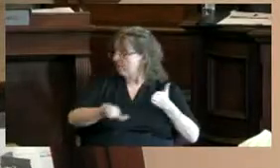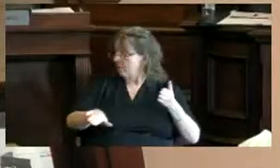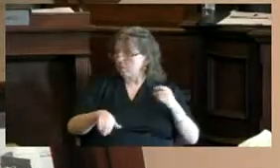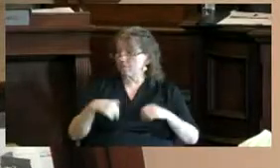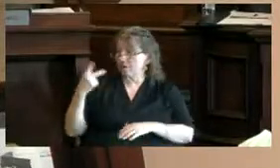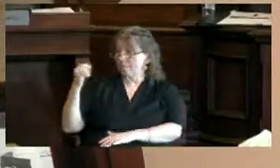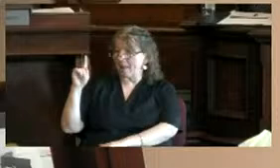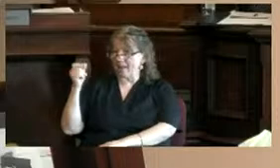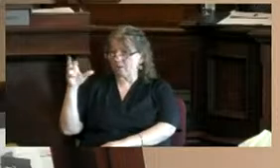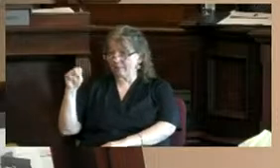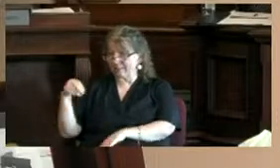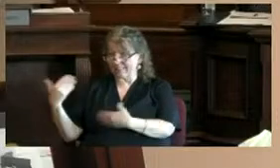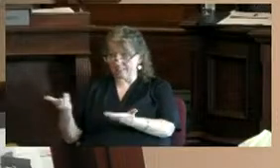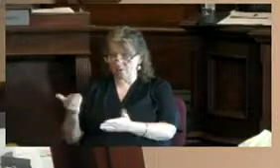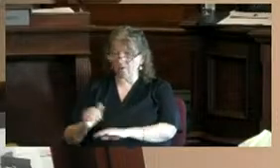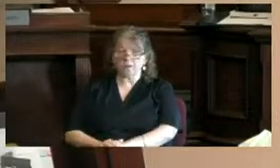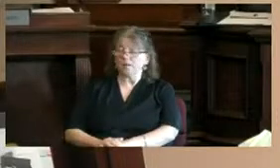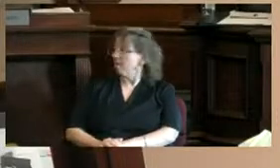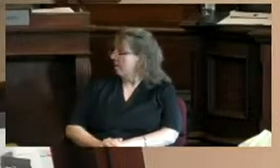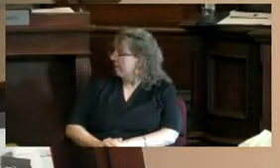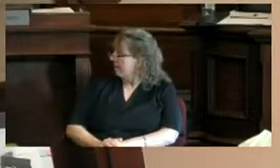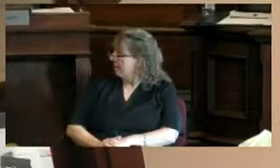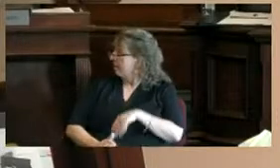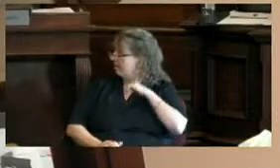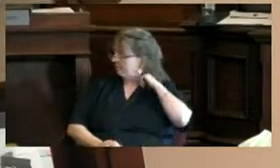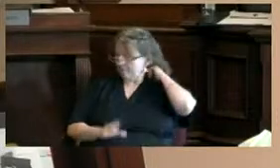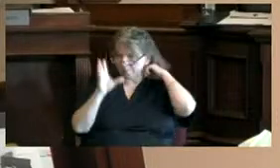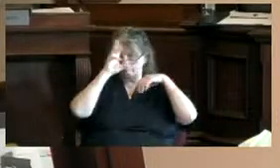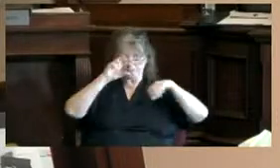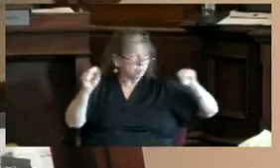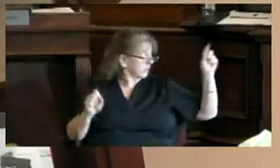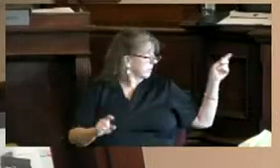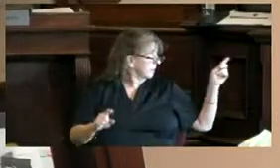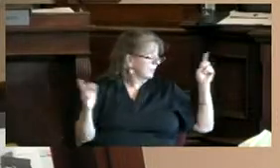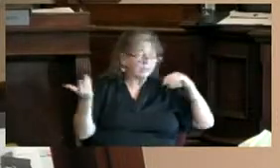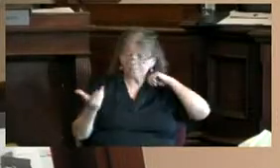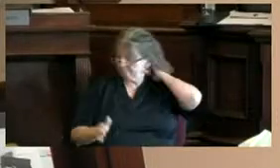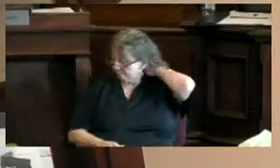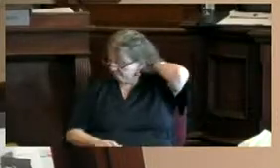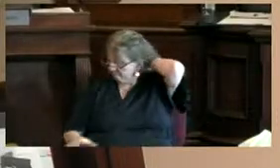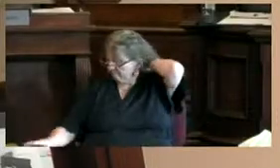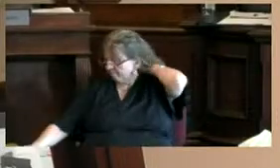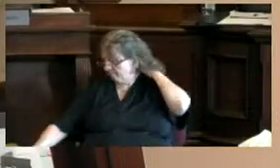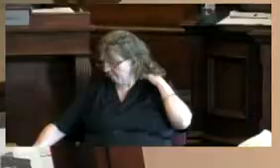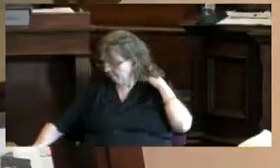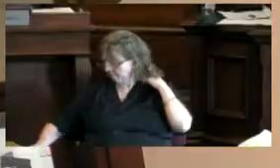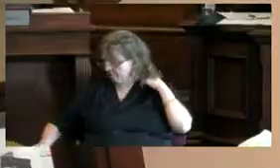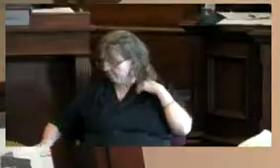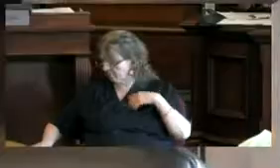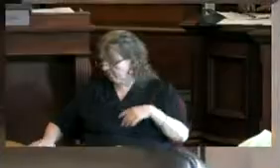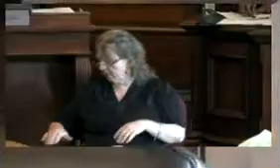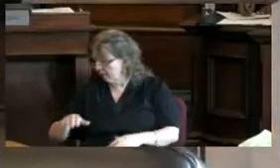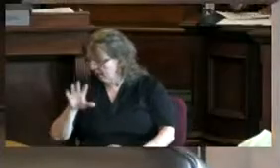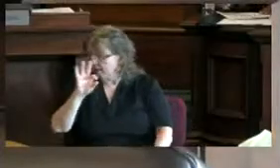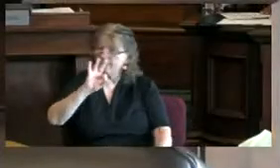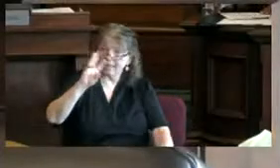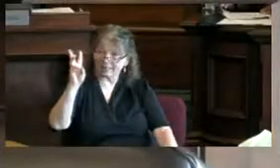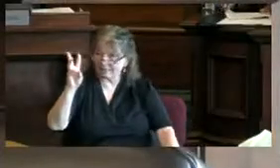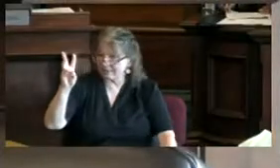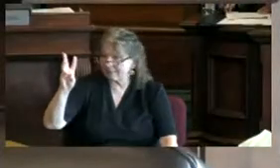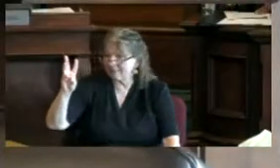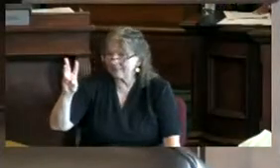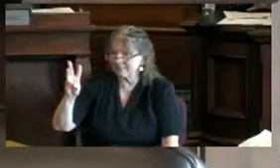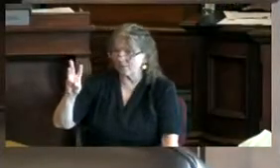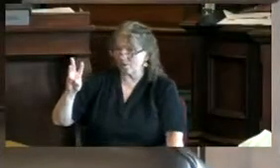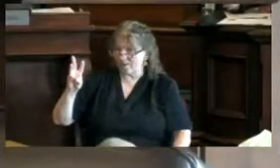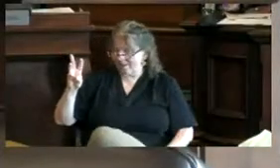Councilmember Patterson. Here. Council President Melendez. Here. Thank you. Introductory number 96,